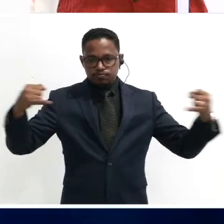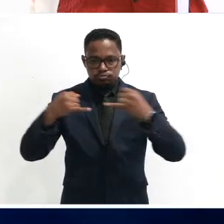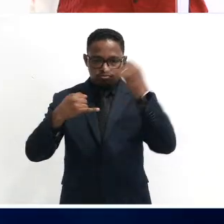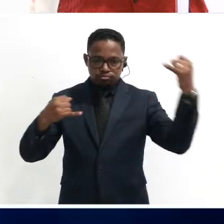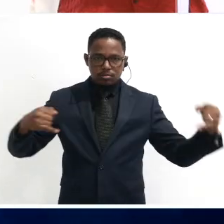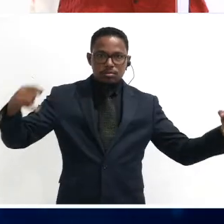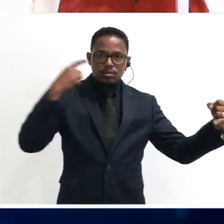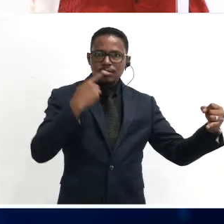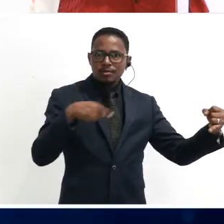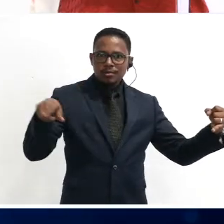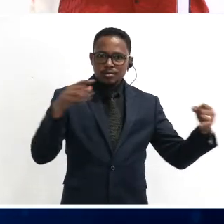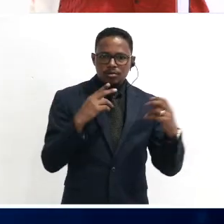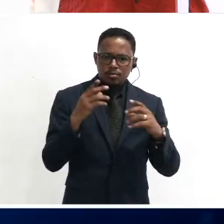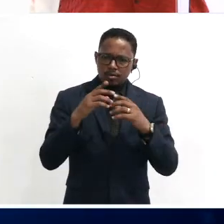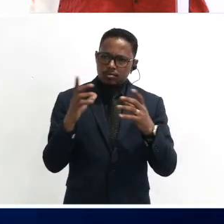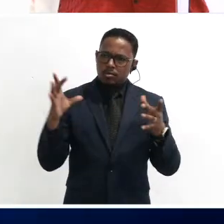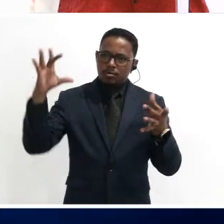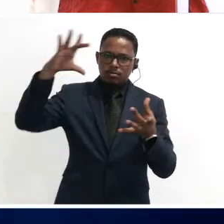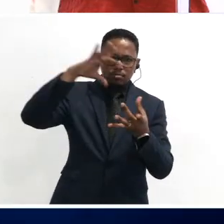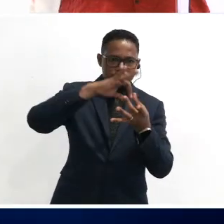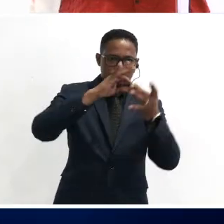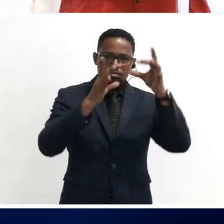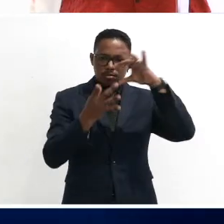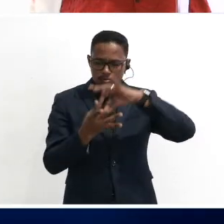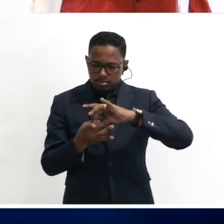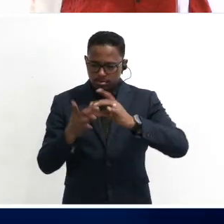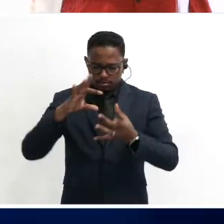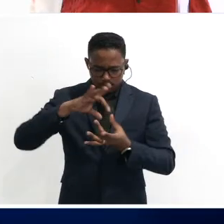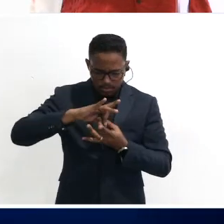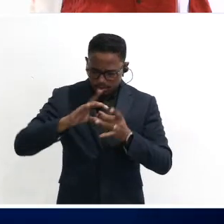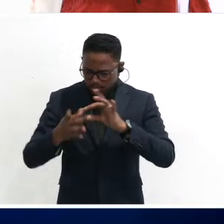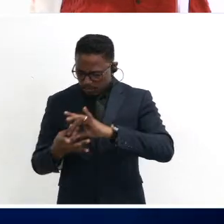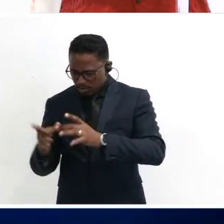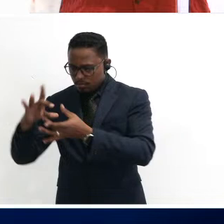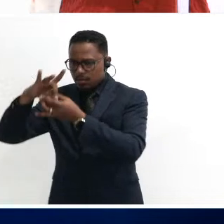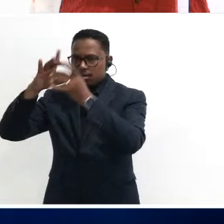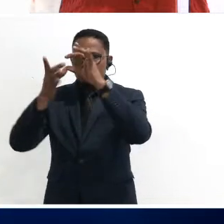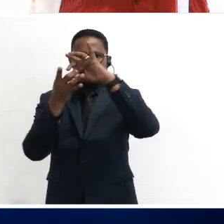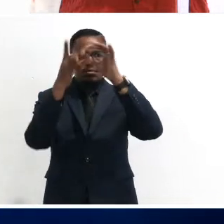many, many different specific types of packages.